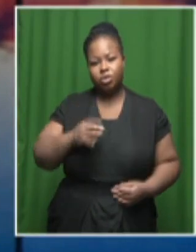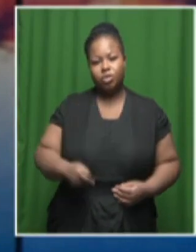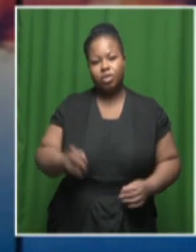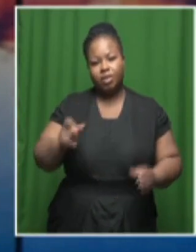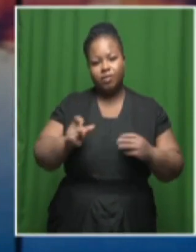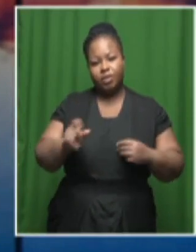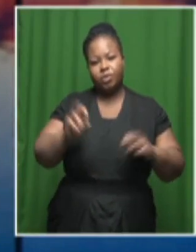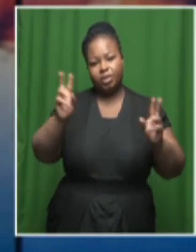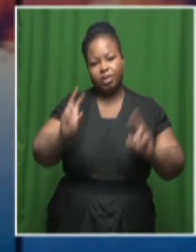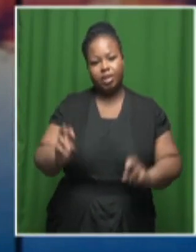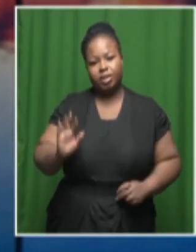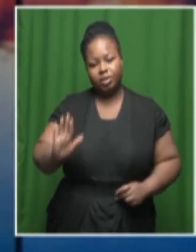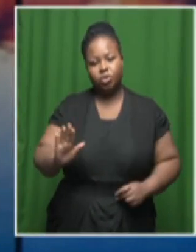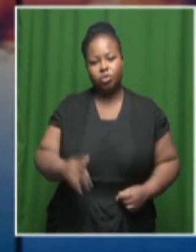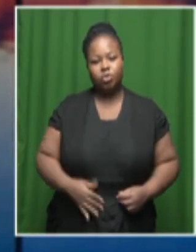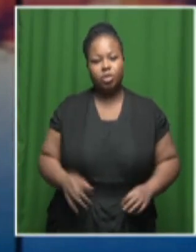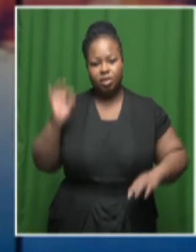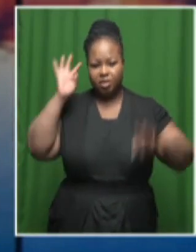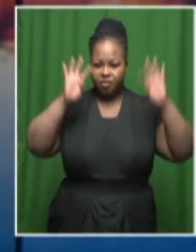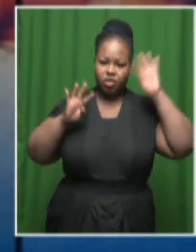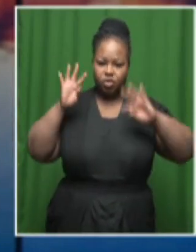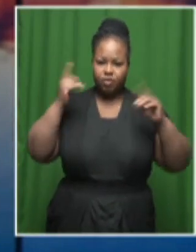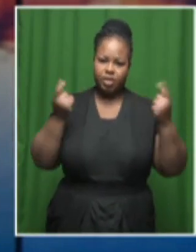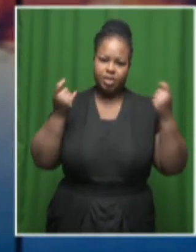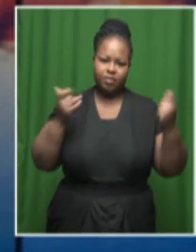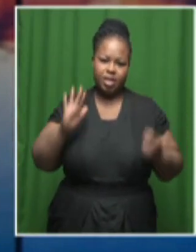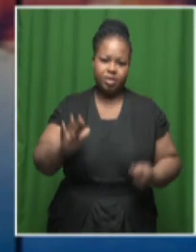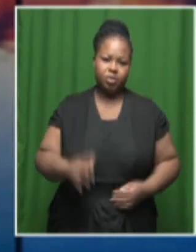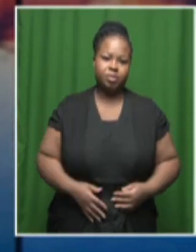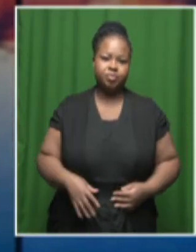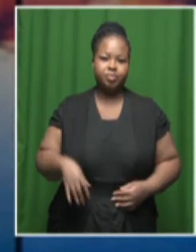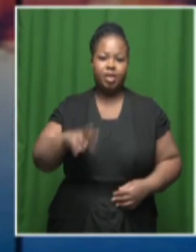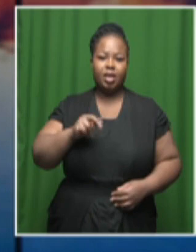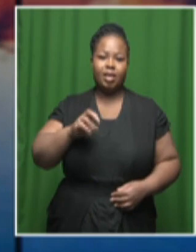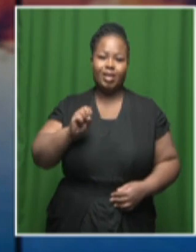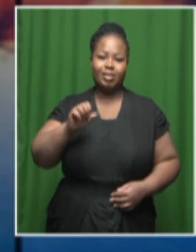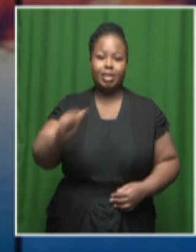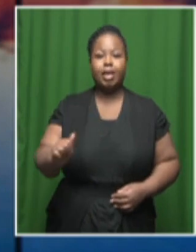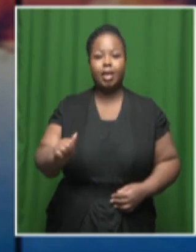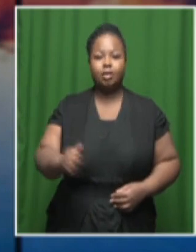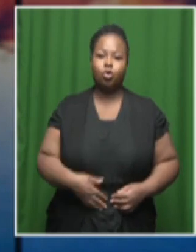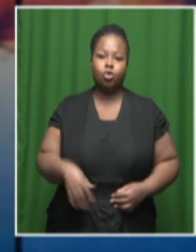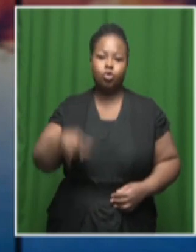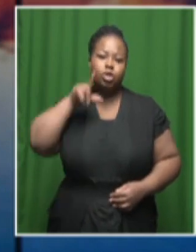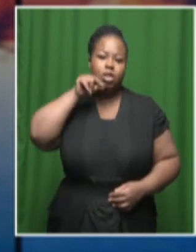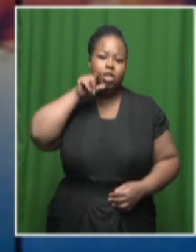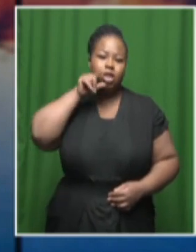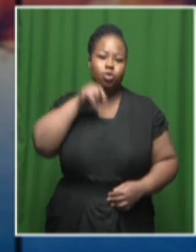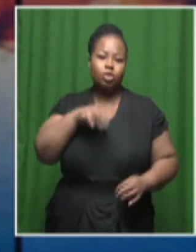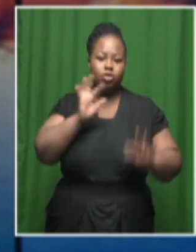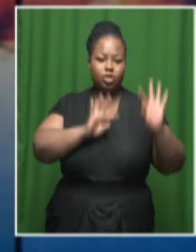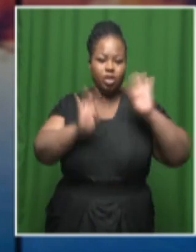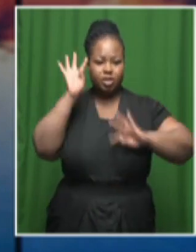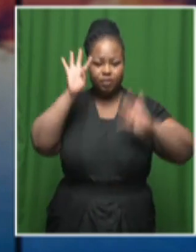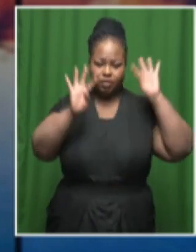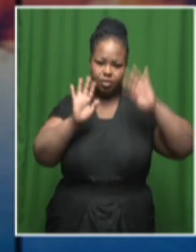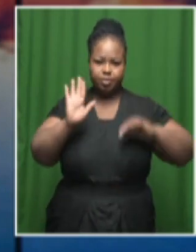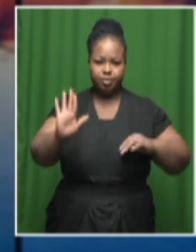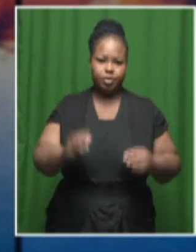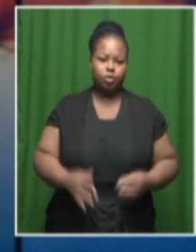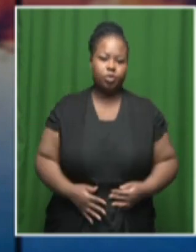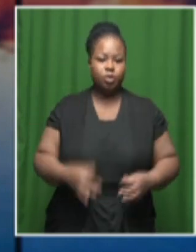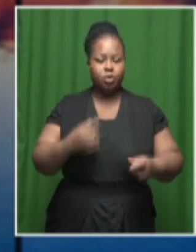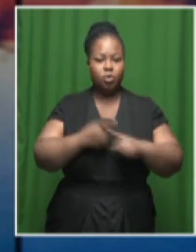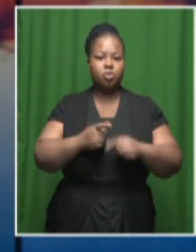Fak'ugesi African Digital Innovation Festival, the Dome at NSA, Nando's Creative Exchange and Rich Magazine are some